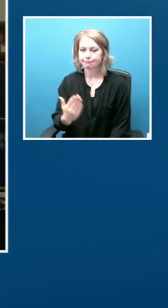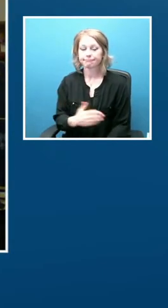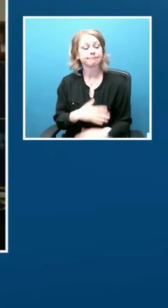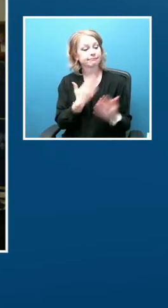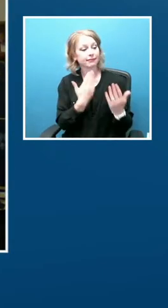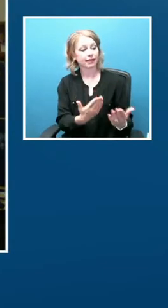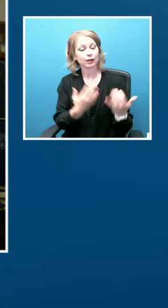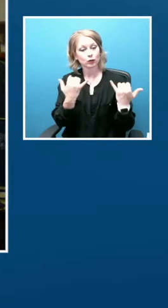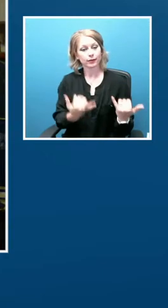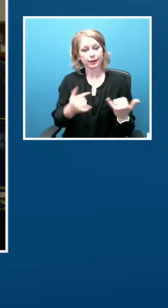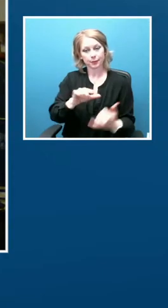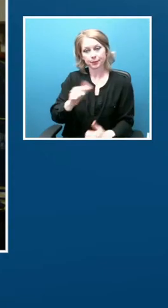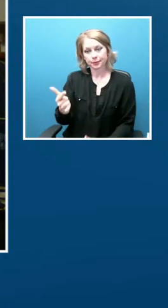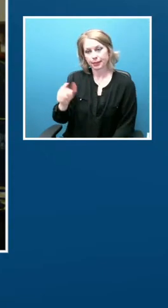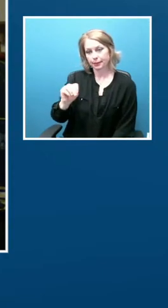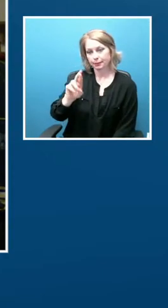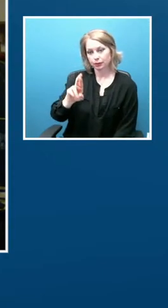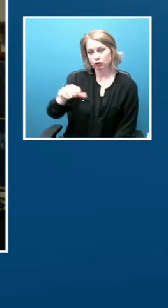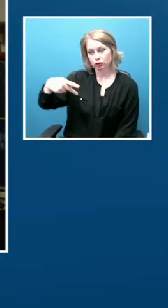Maroney.